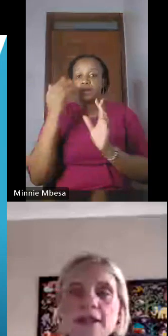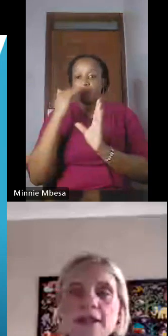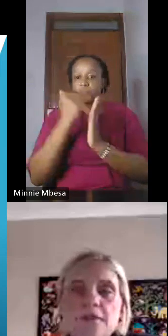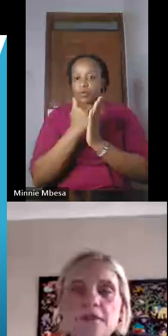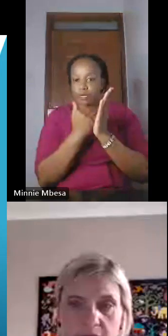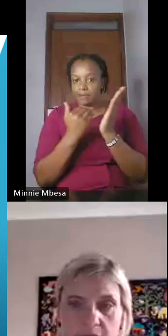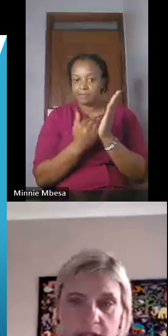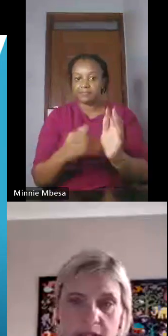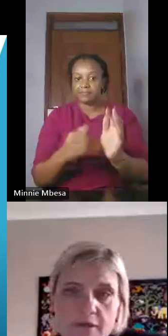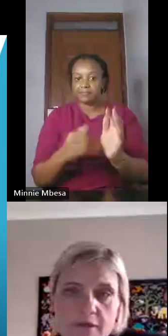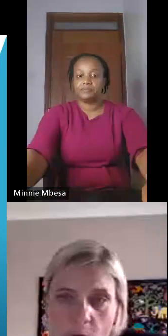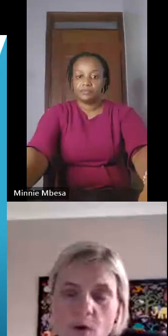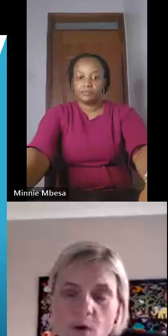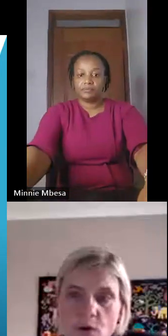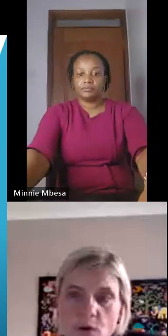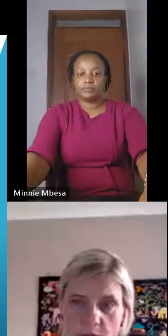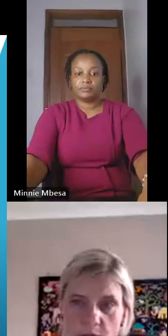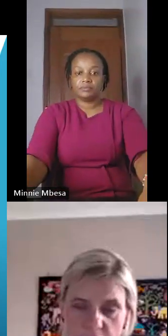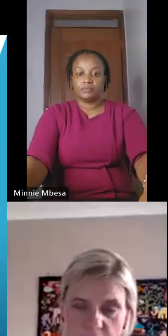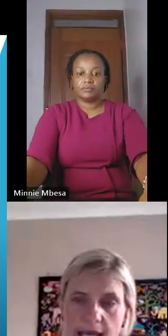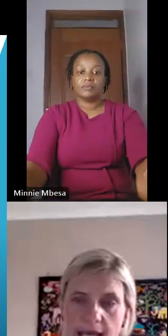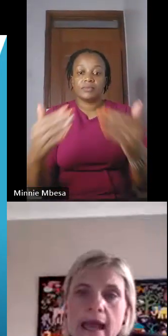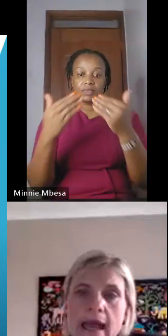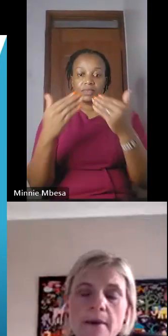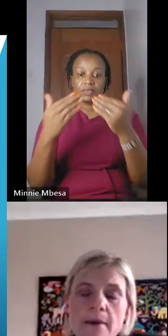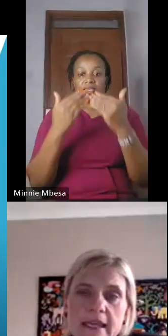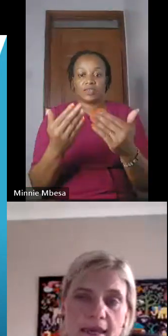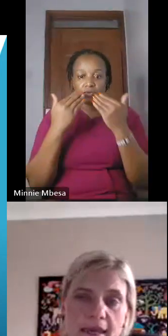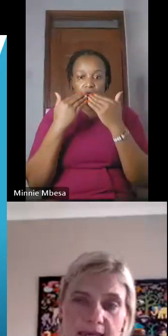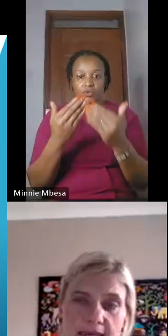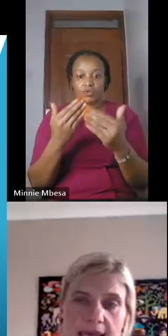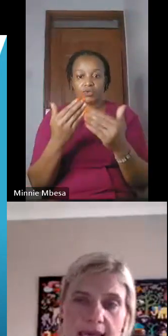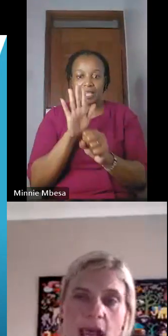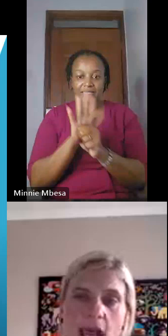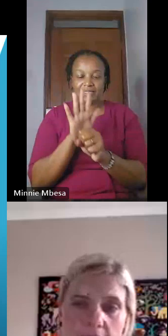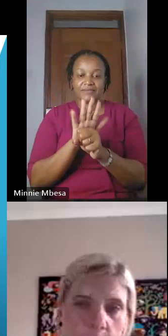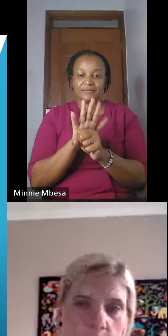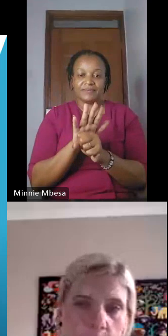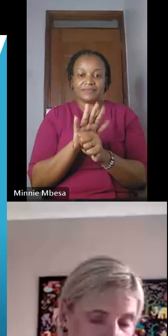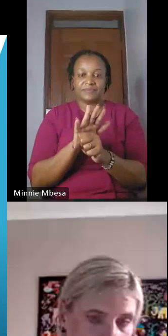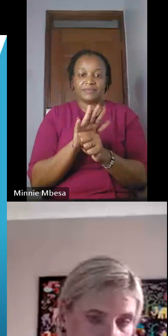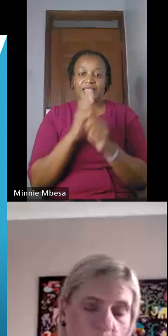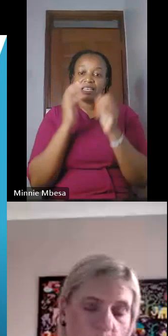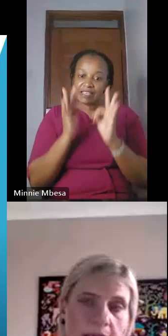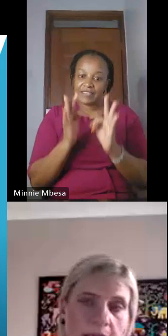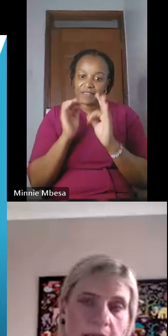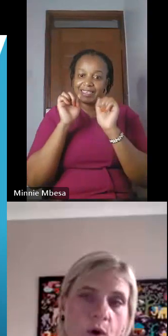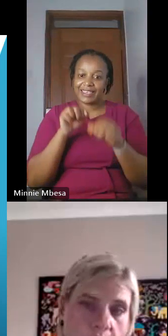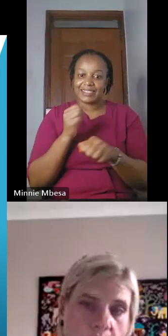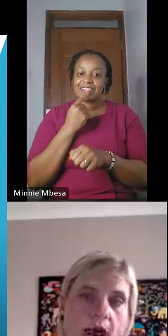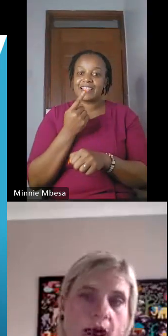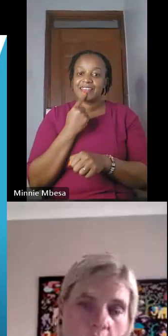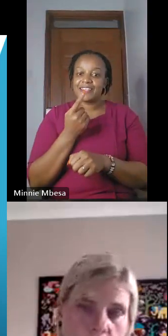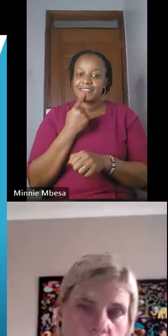Mayoba, thank you very much for your question. If I may say unequivocally,